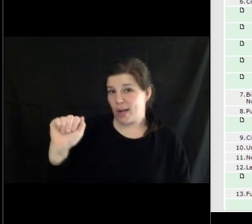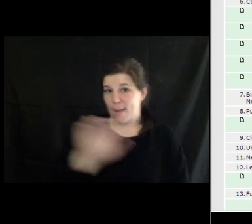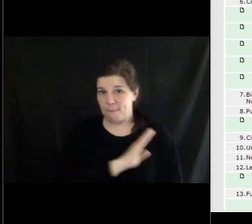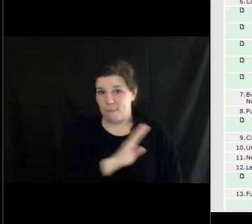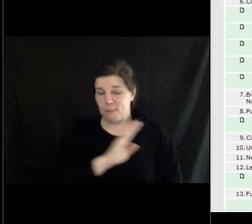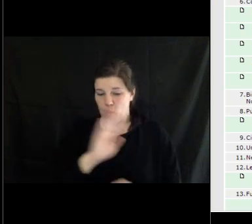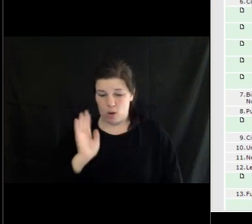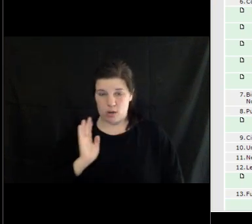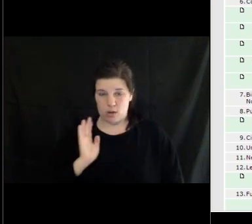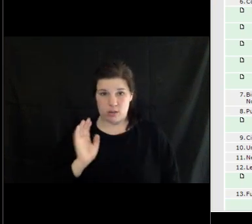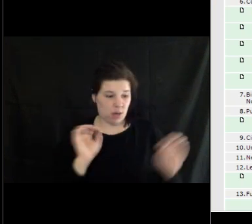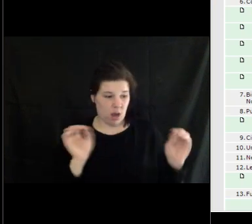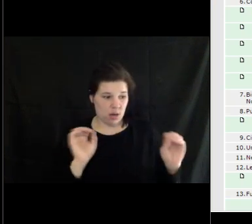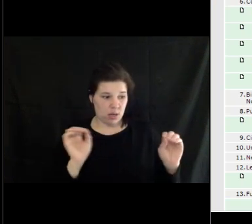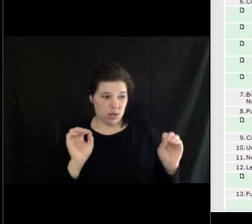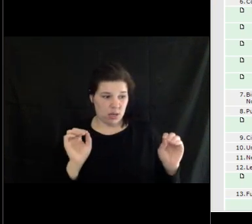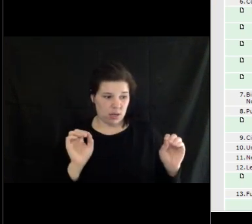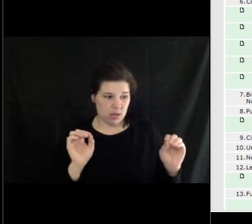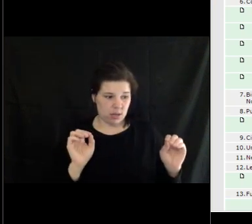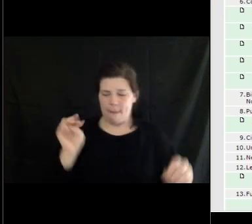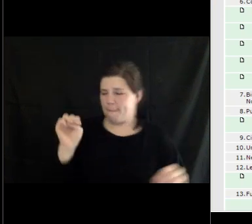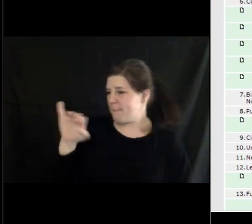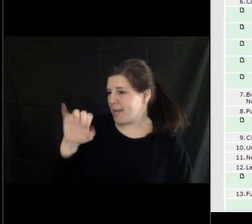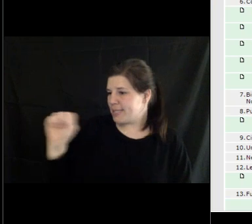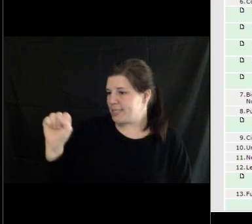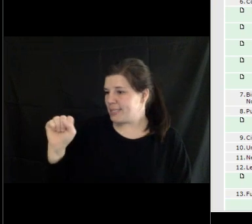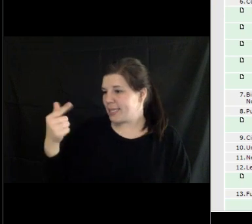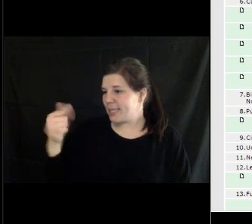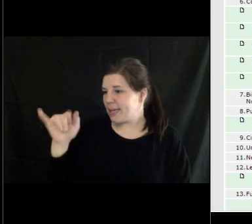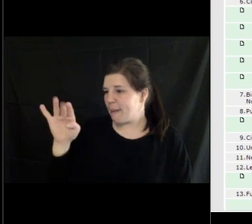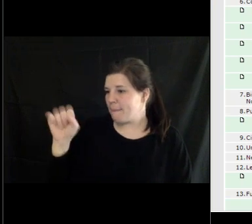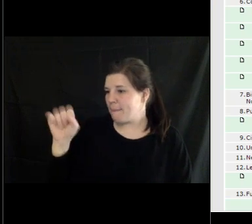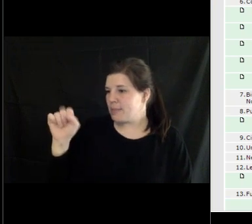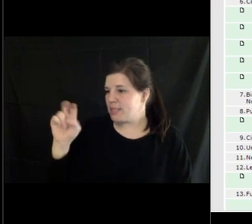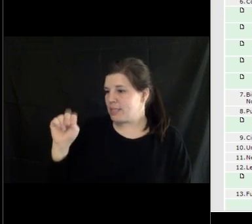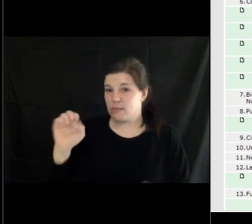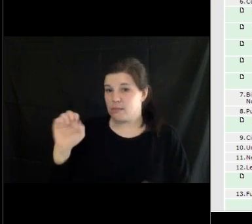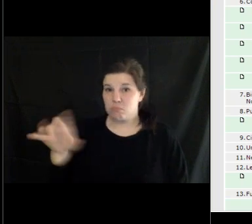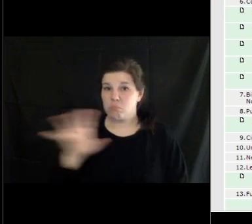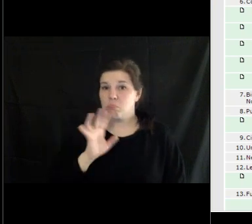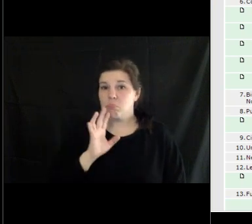board? Ms. Gibson, could you speak to if there are any vacancies on that?